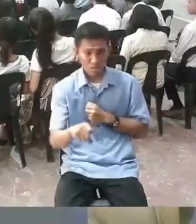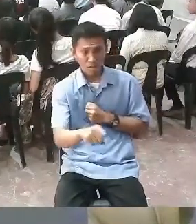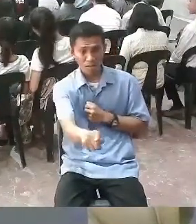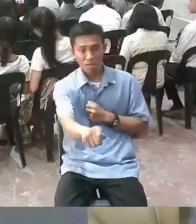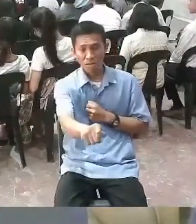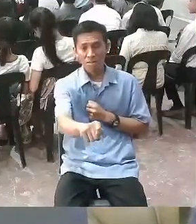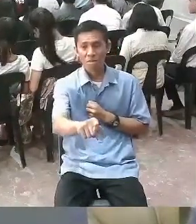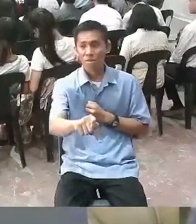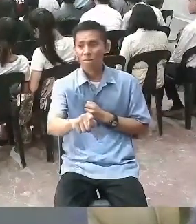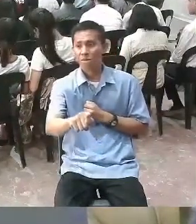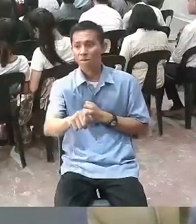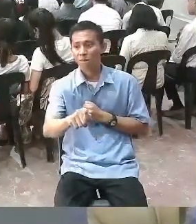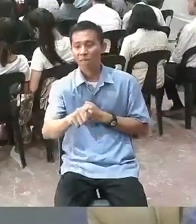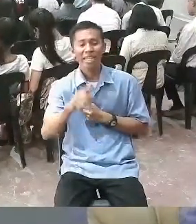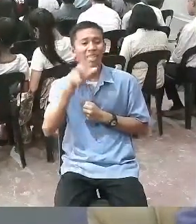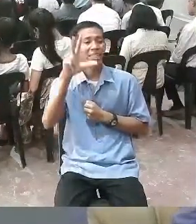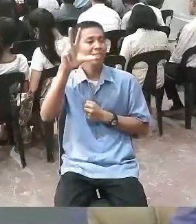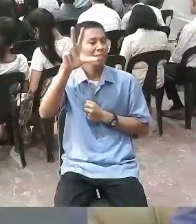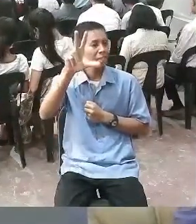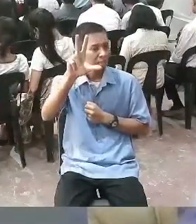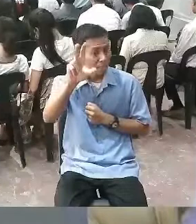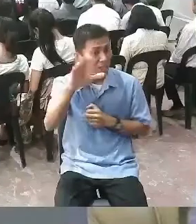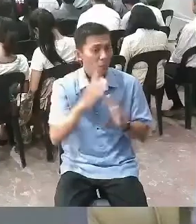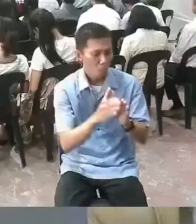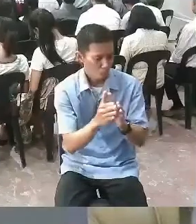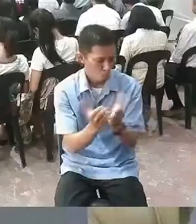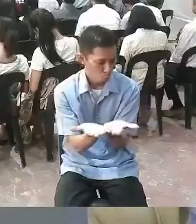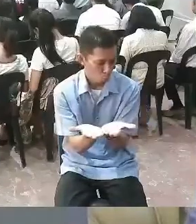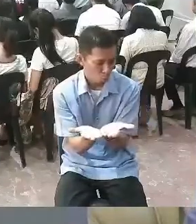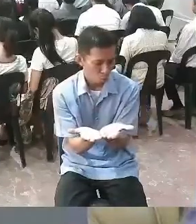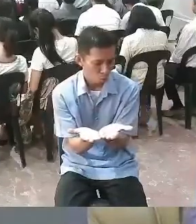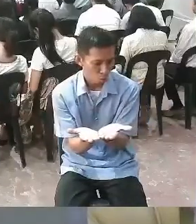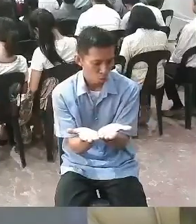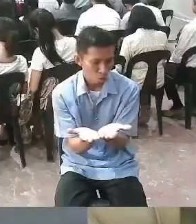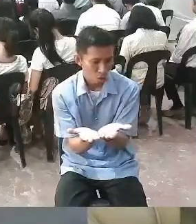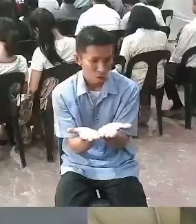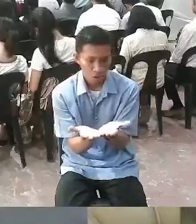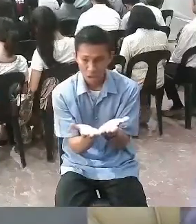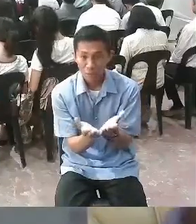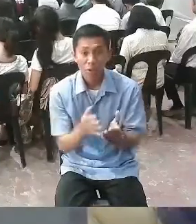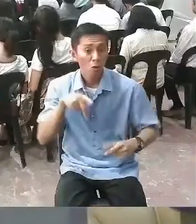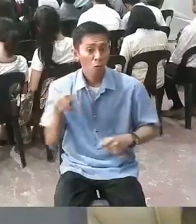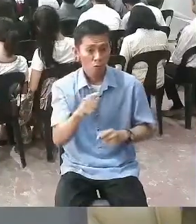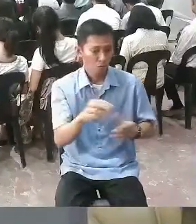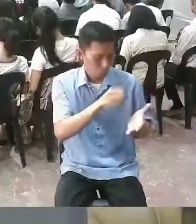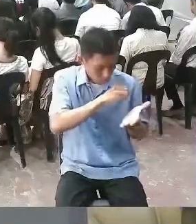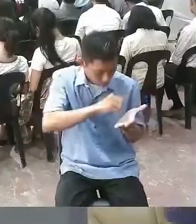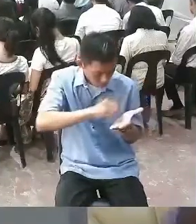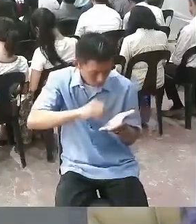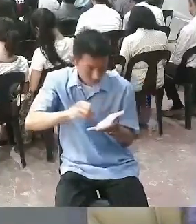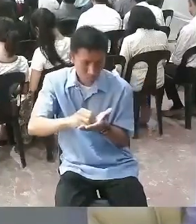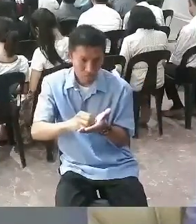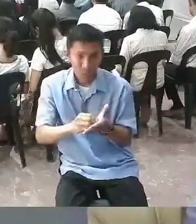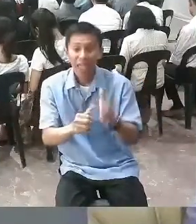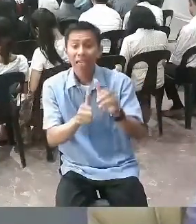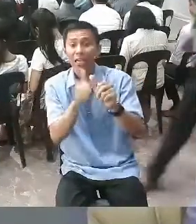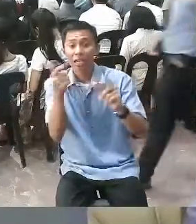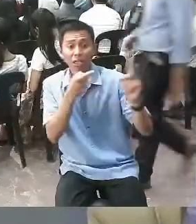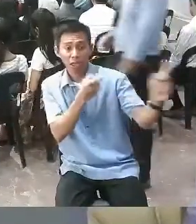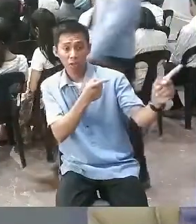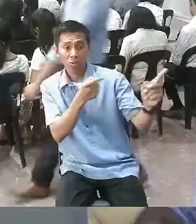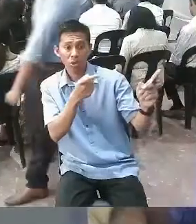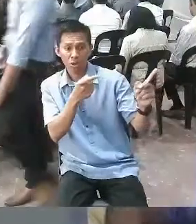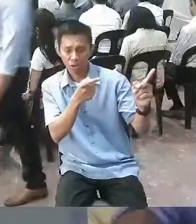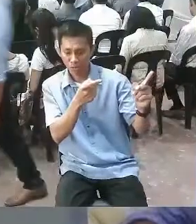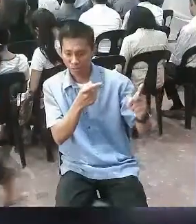Hebrews. So 13 books by the Apostle Paul. Did you know that every one of them